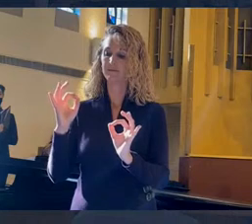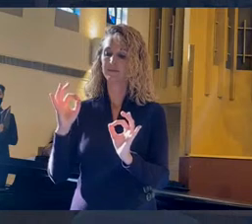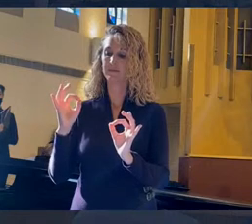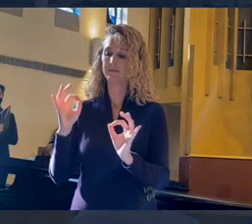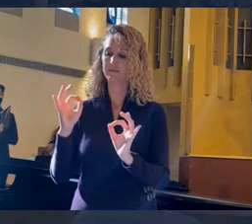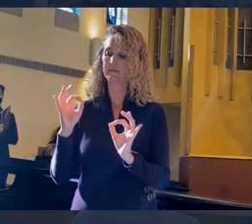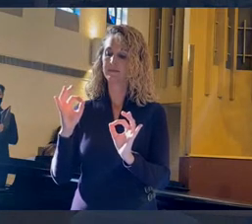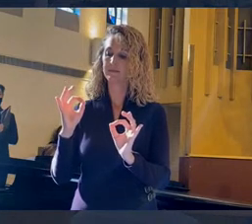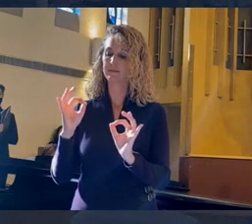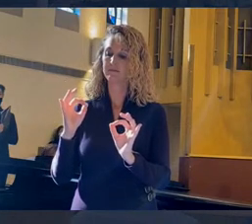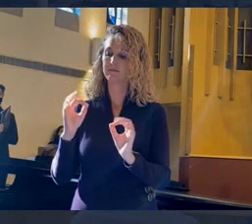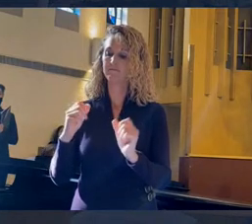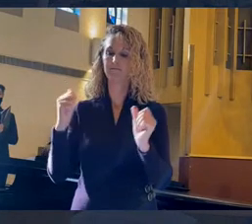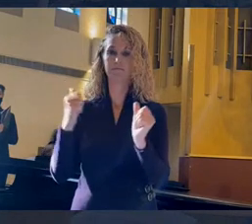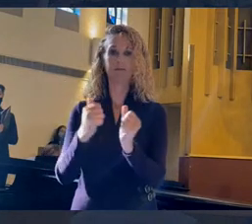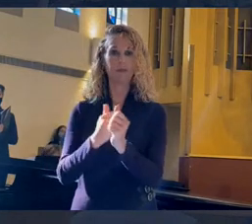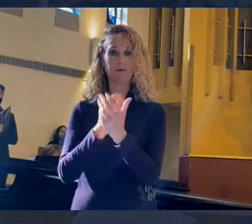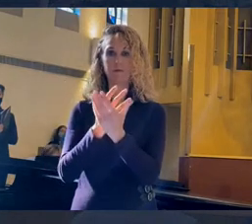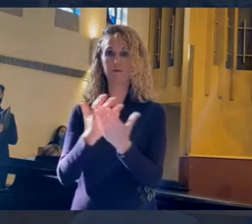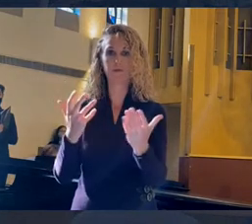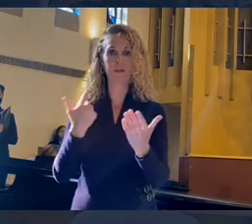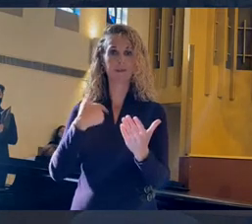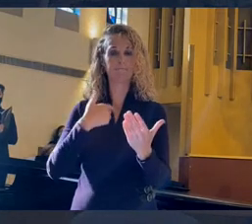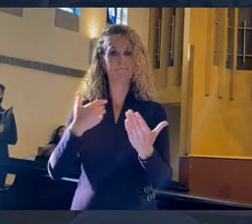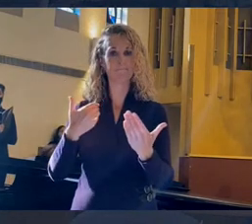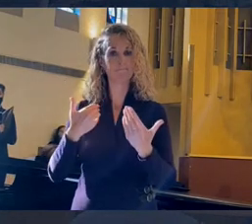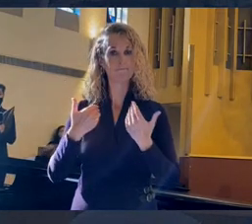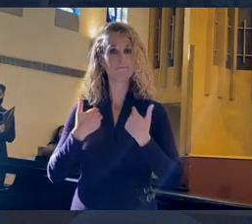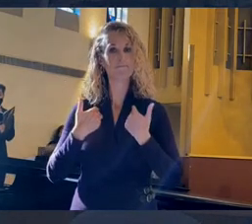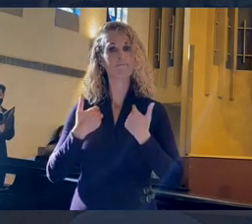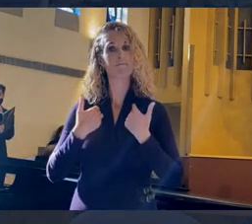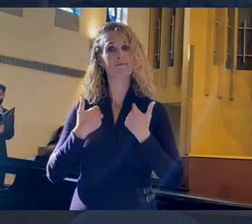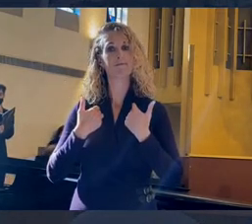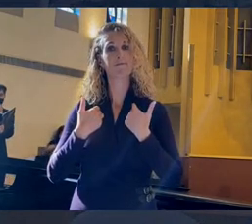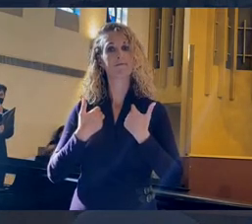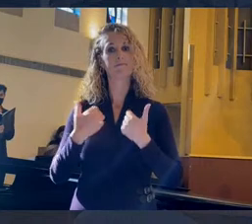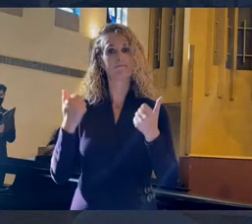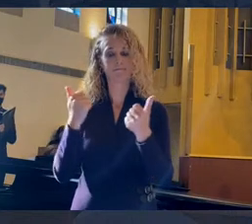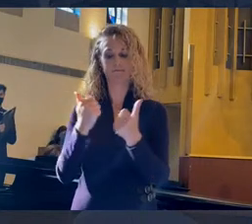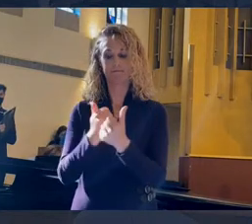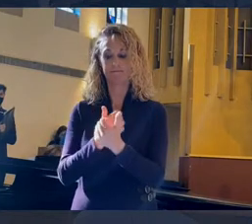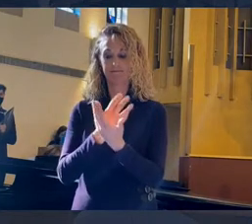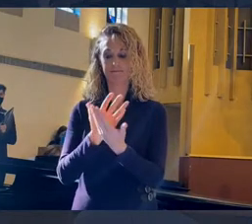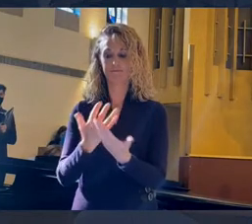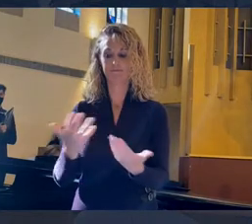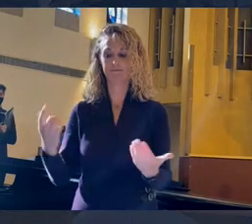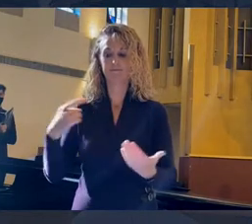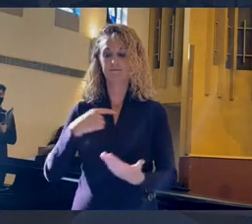Oh,